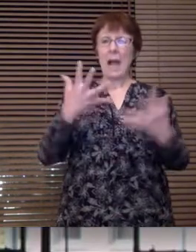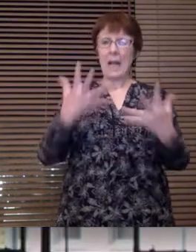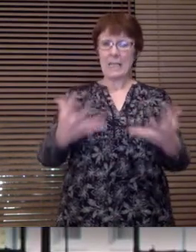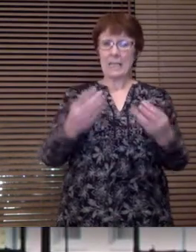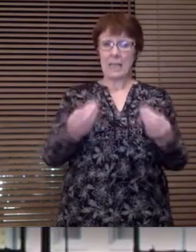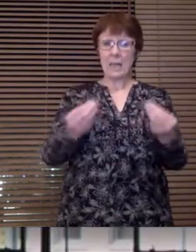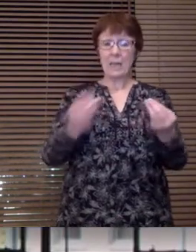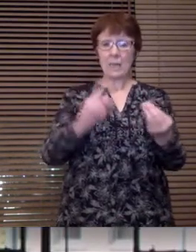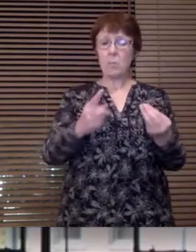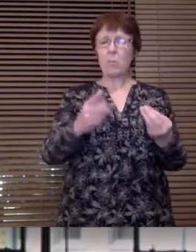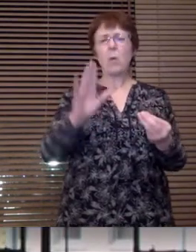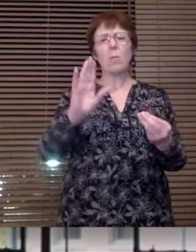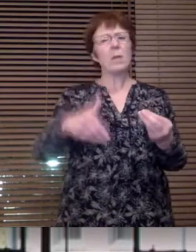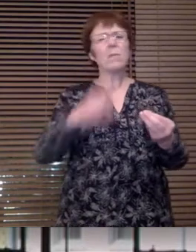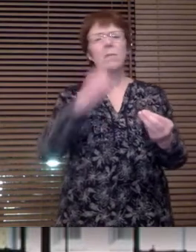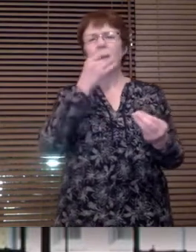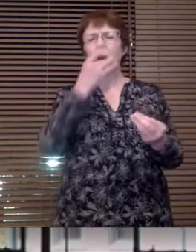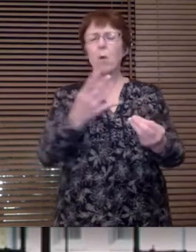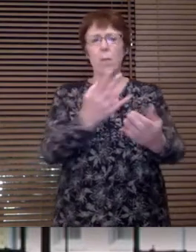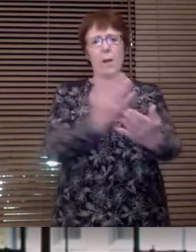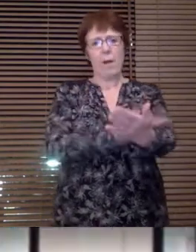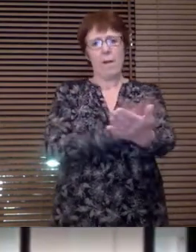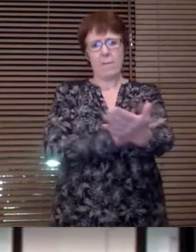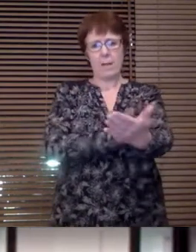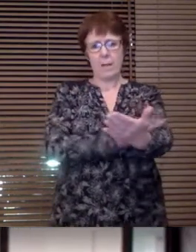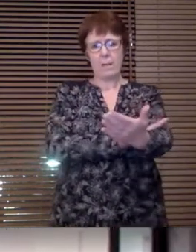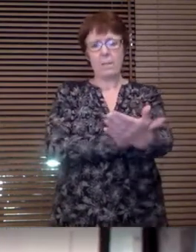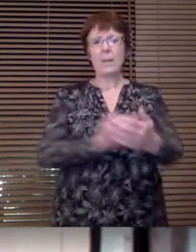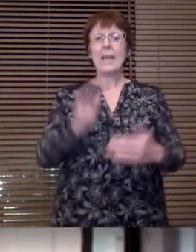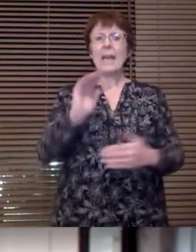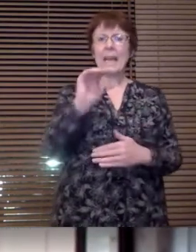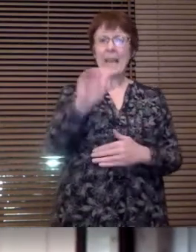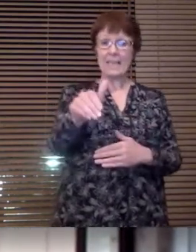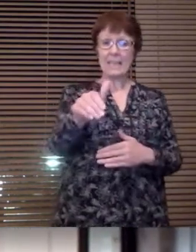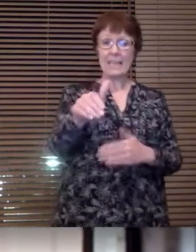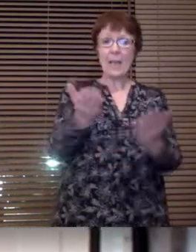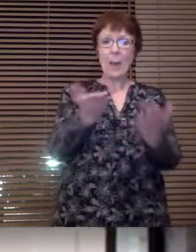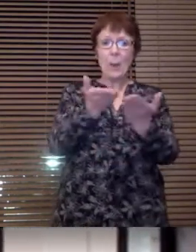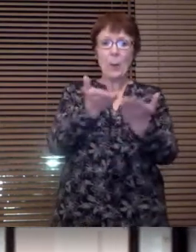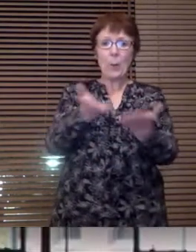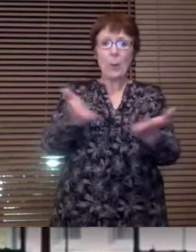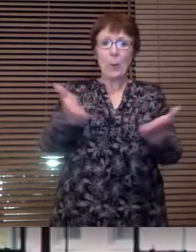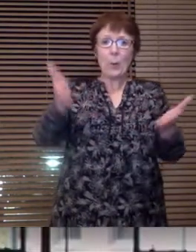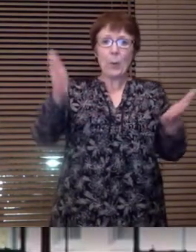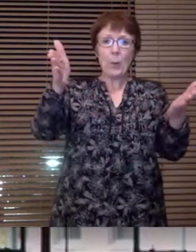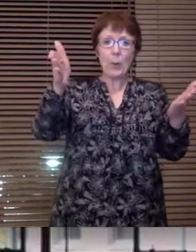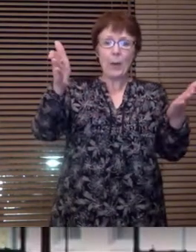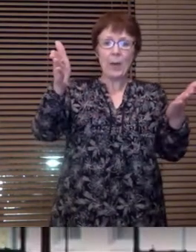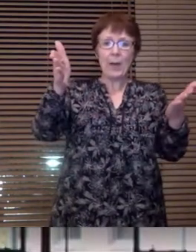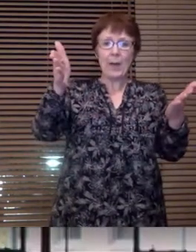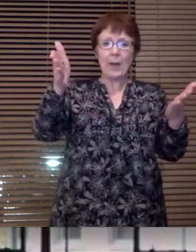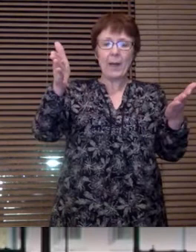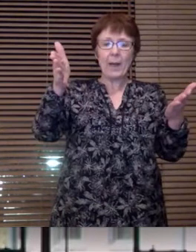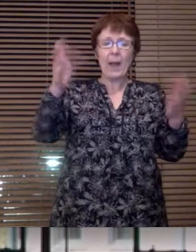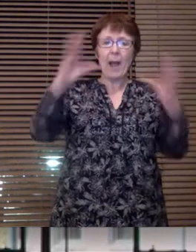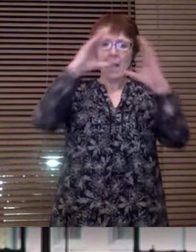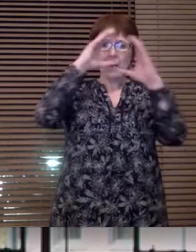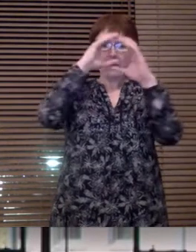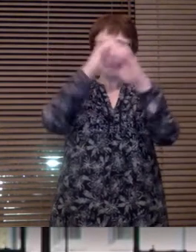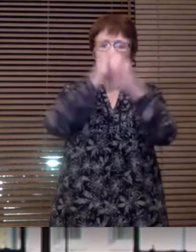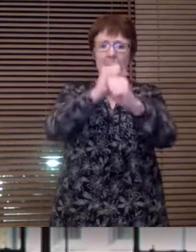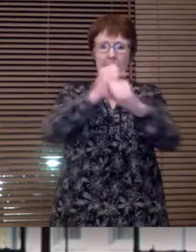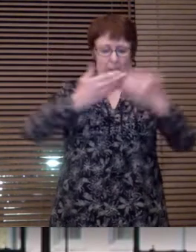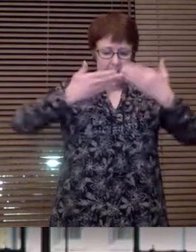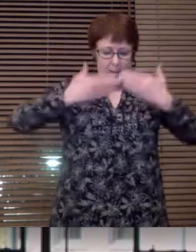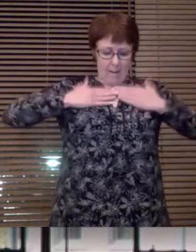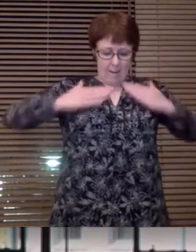exercise, really working through that shoulders and keeping that core solid. Right, next we've got the disc, mainly focusing on the core. So we've got this